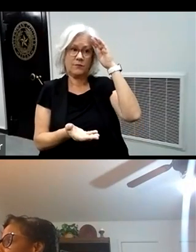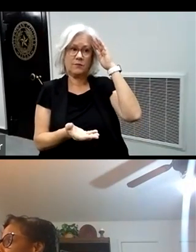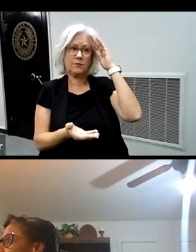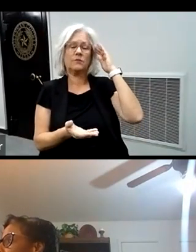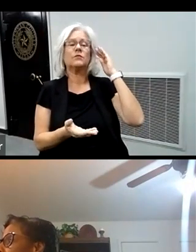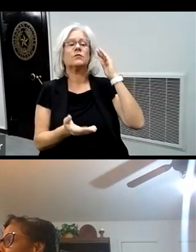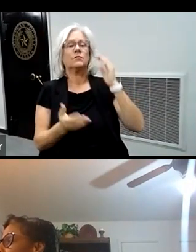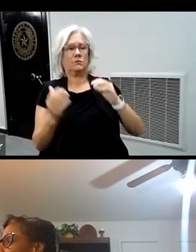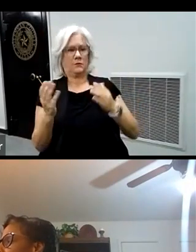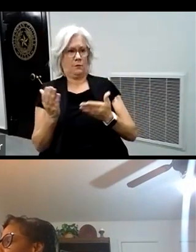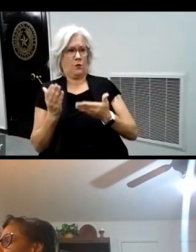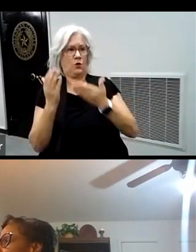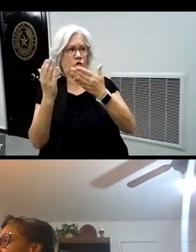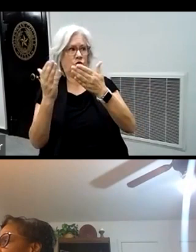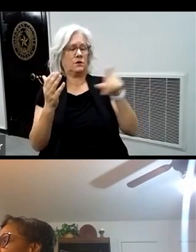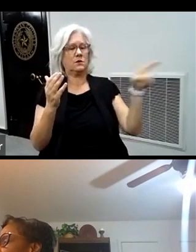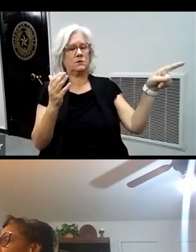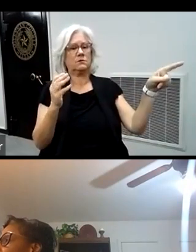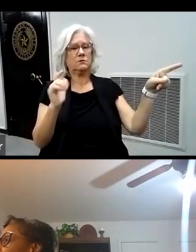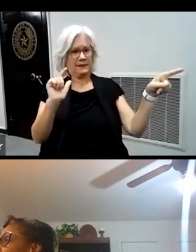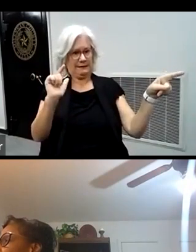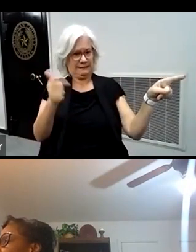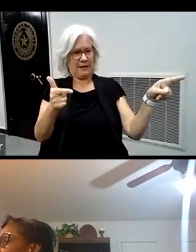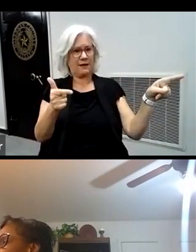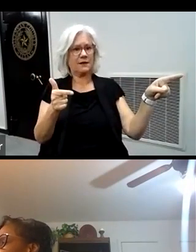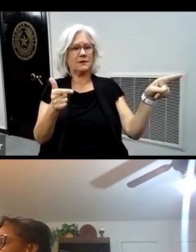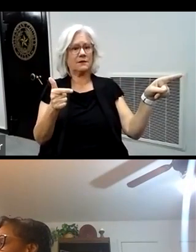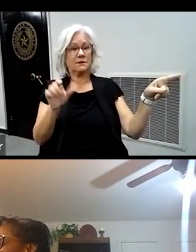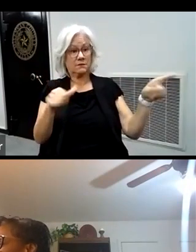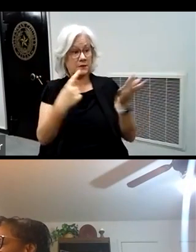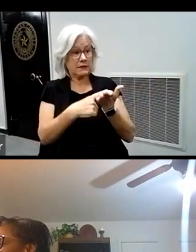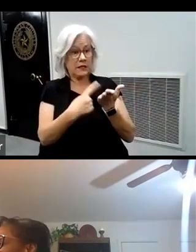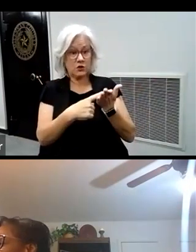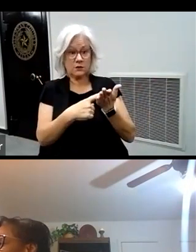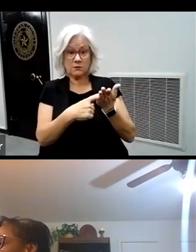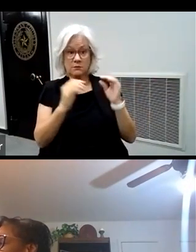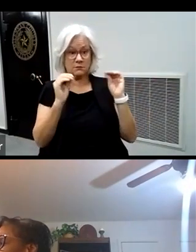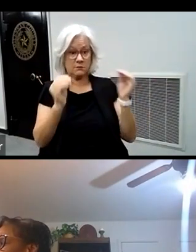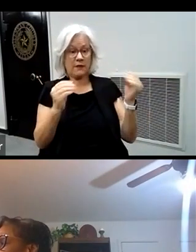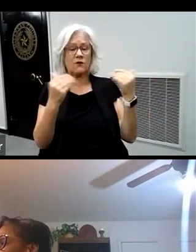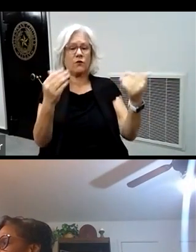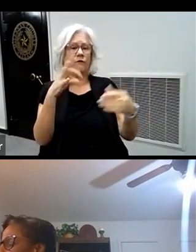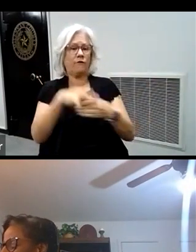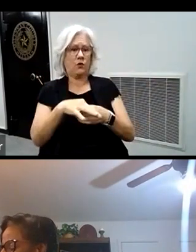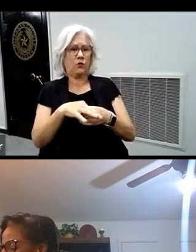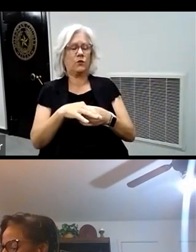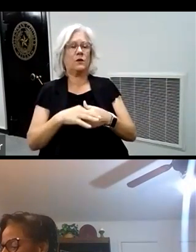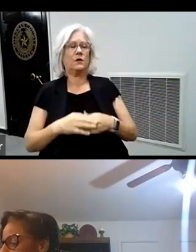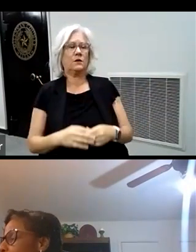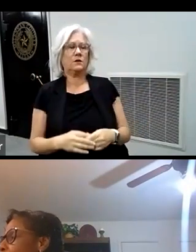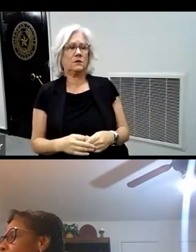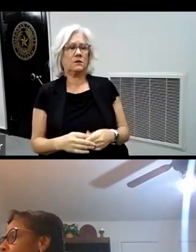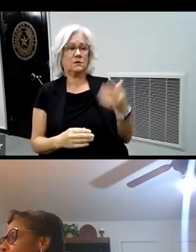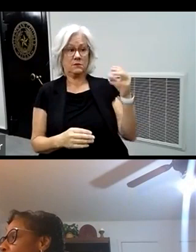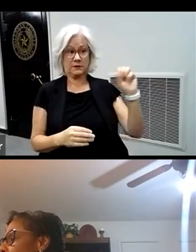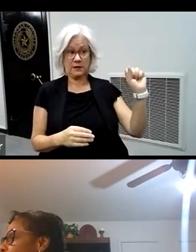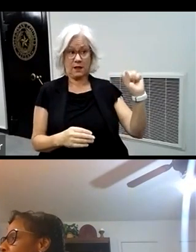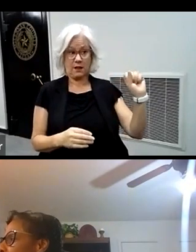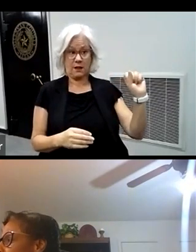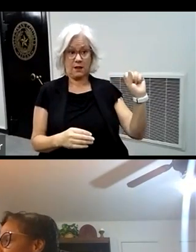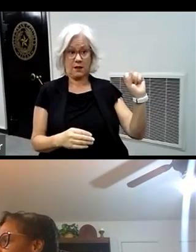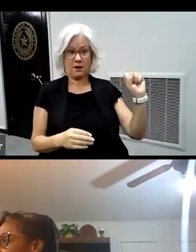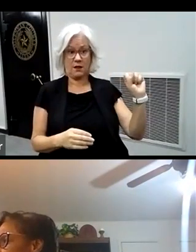Motion to approve. Motion been made and seconded. Any other discussion? No discussion, call for a vote. Commissioner